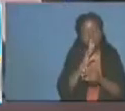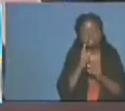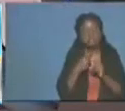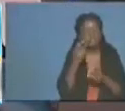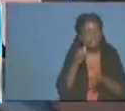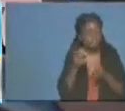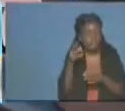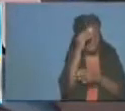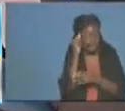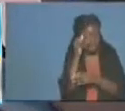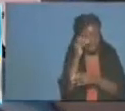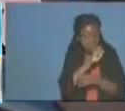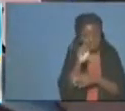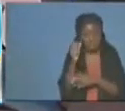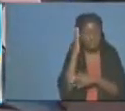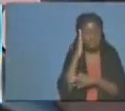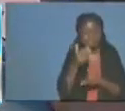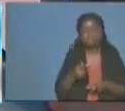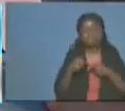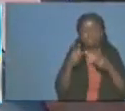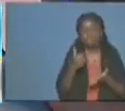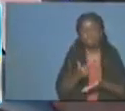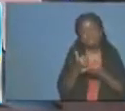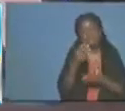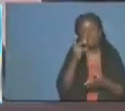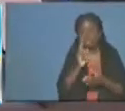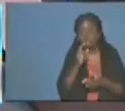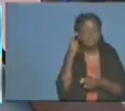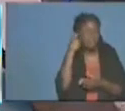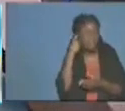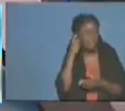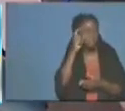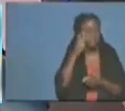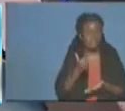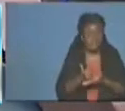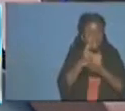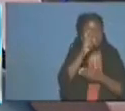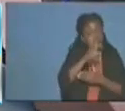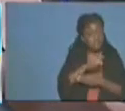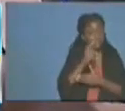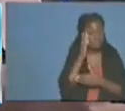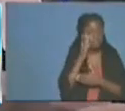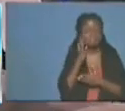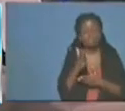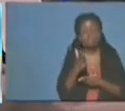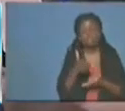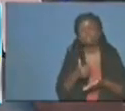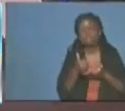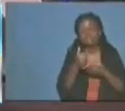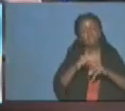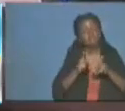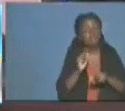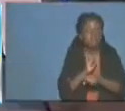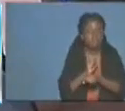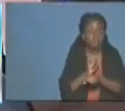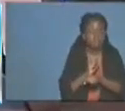In circumstances where we believe it is necessary, then obviously we'll have to step in. But we're operating on the premise that